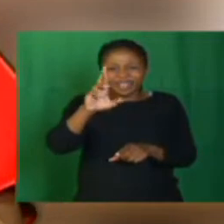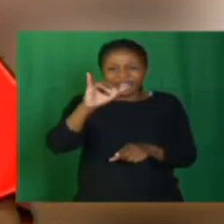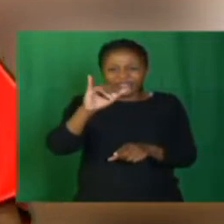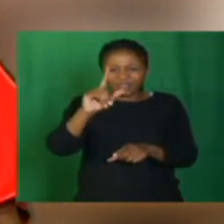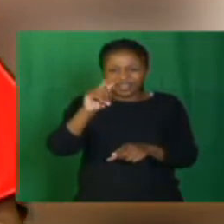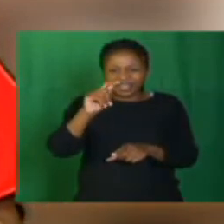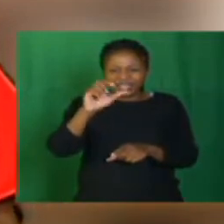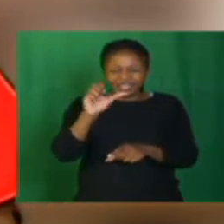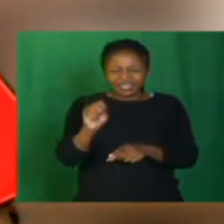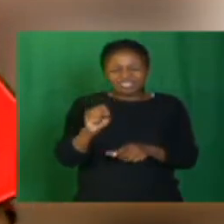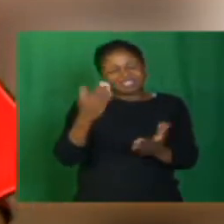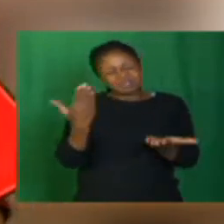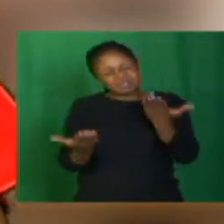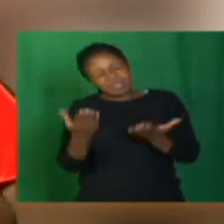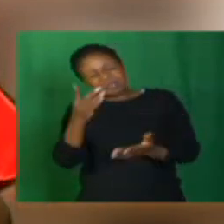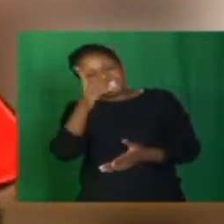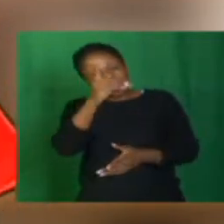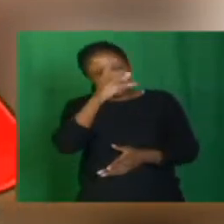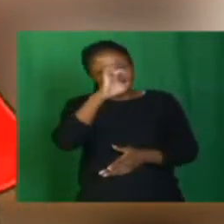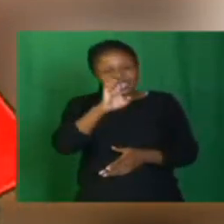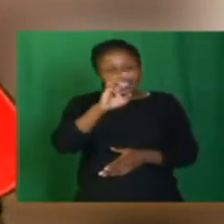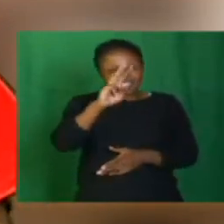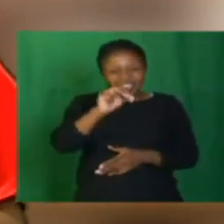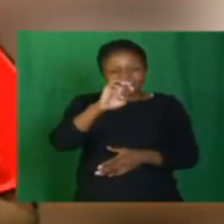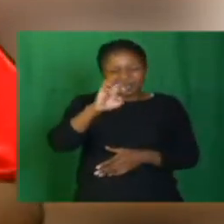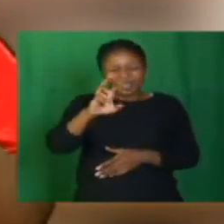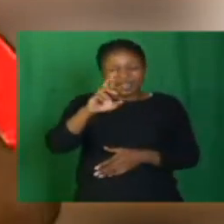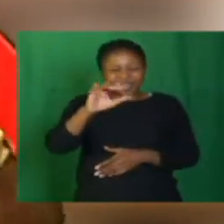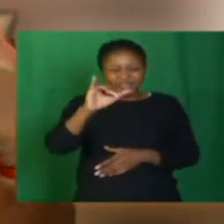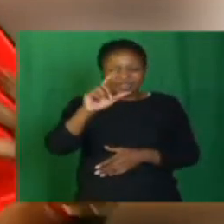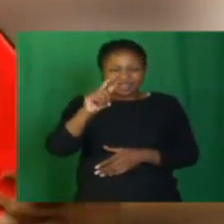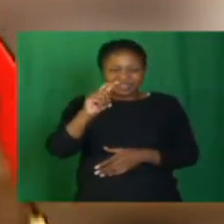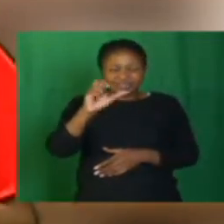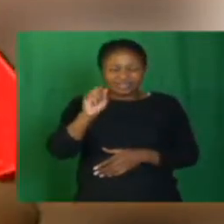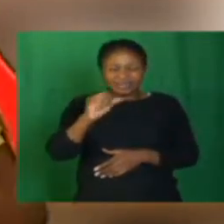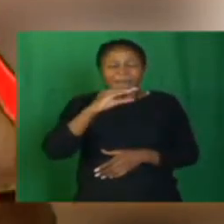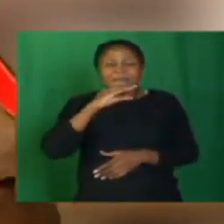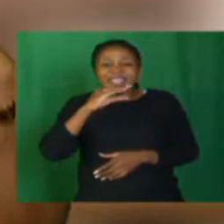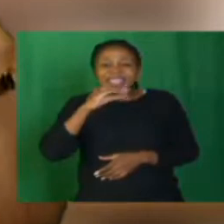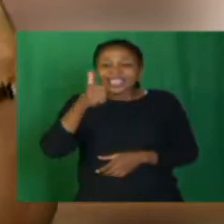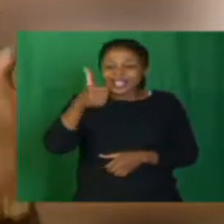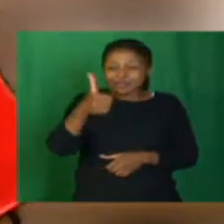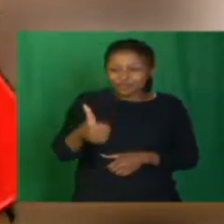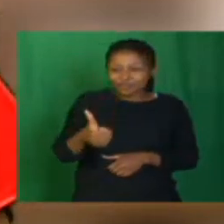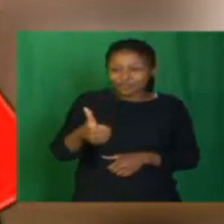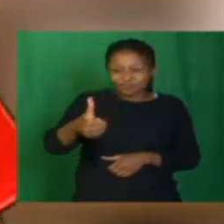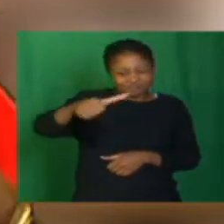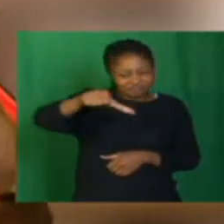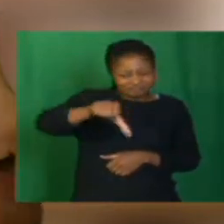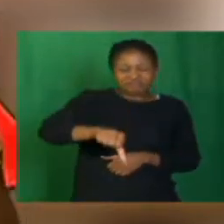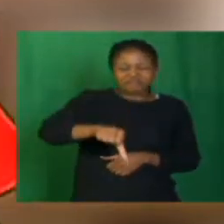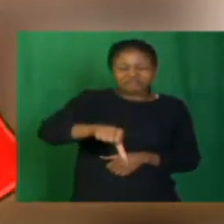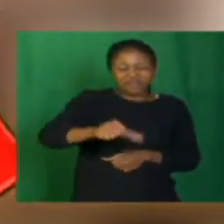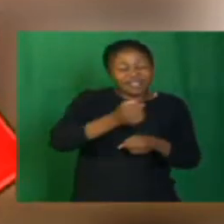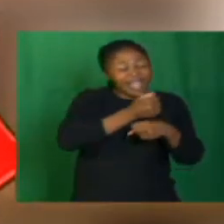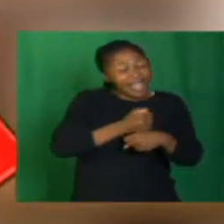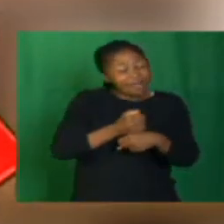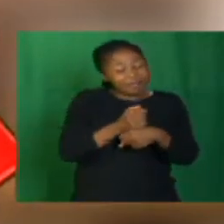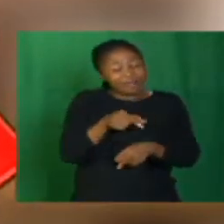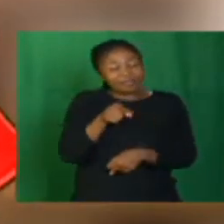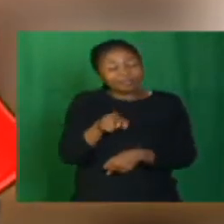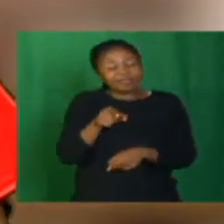demerits about the topic. So that is how we, in a very sunset, in a very summative way, we